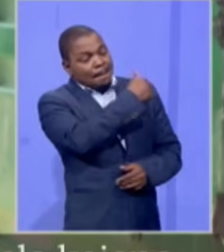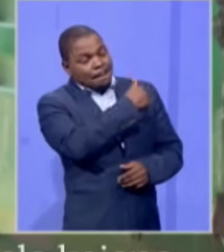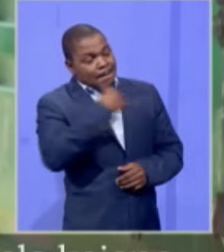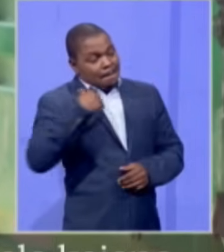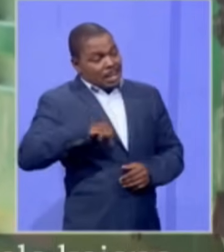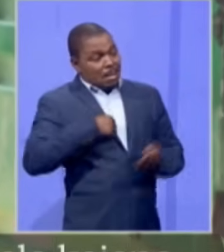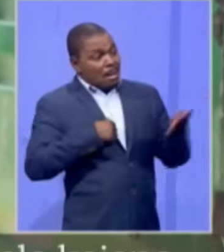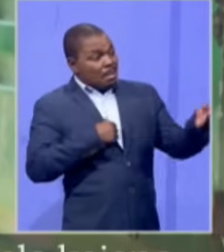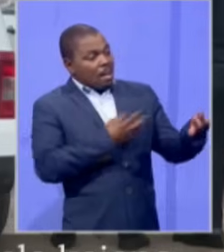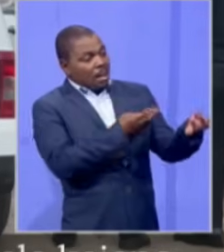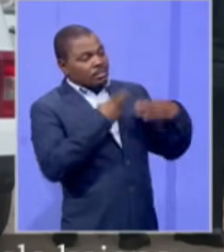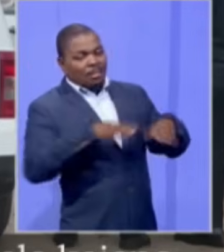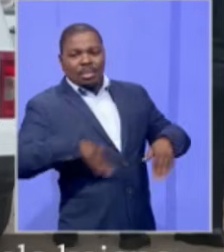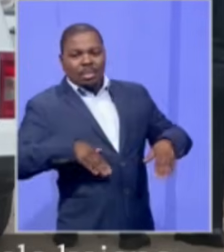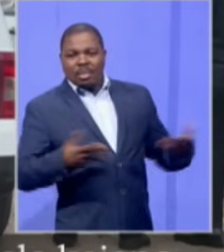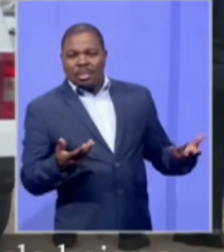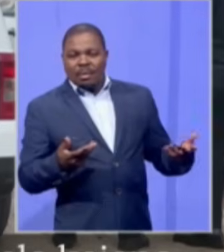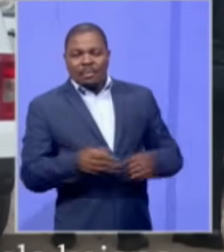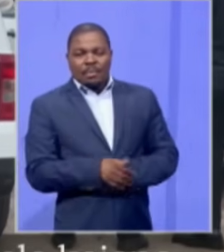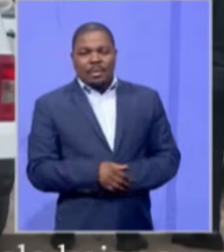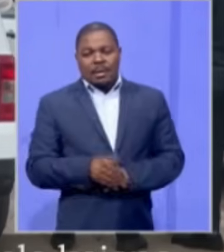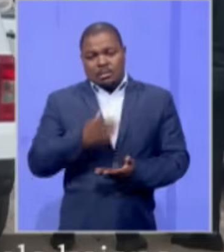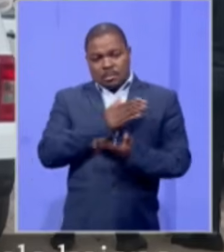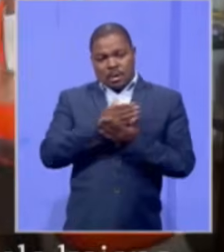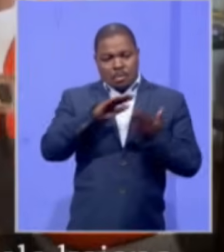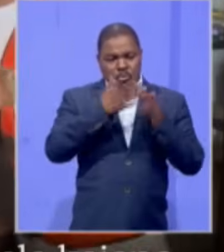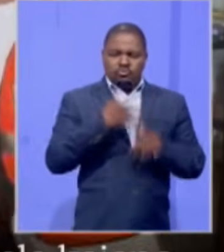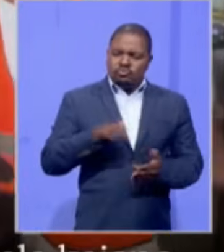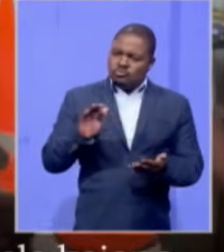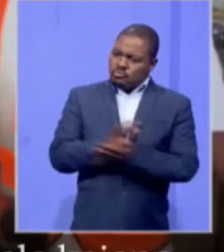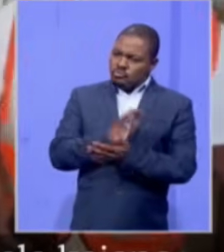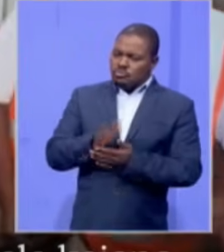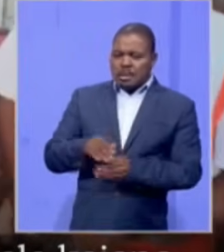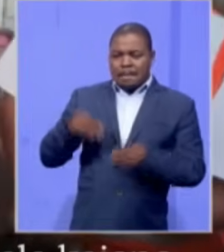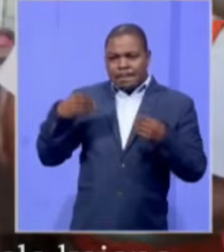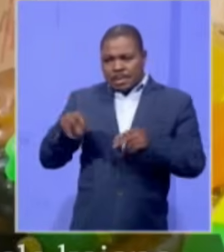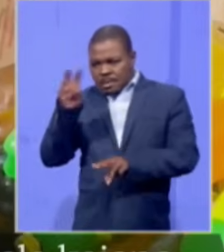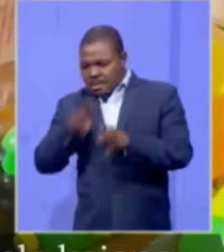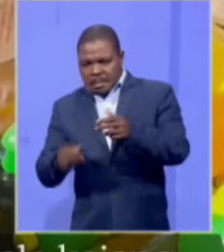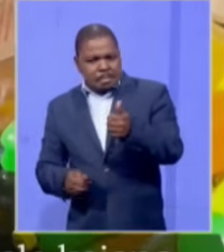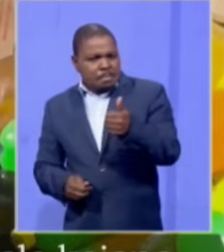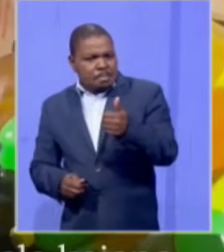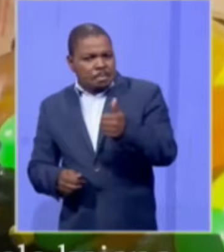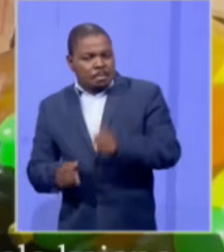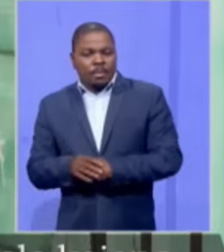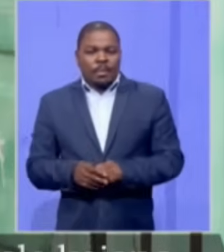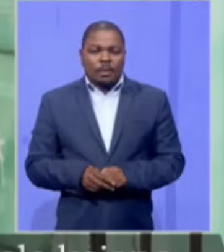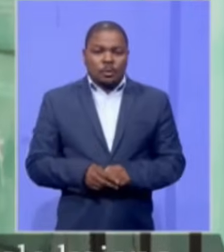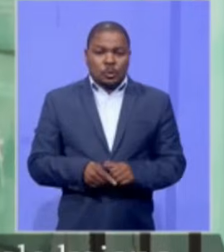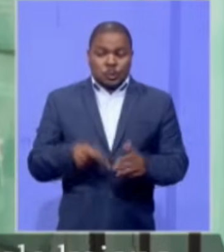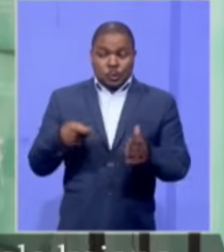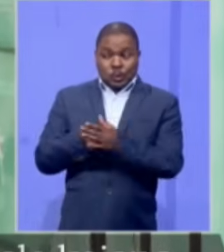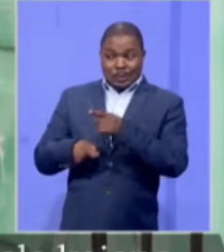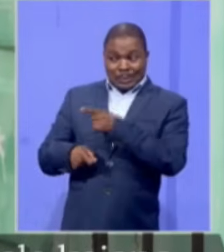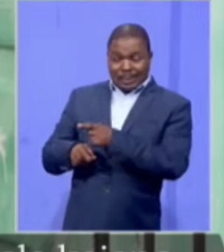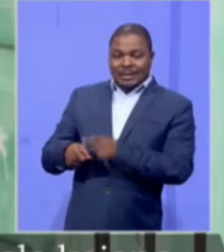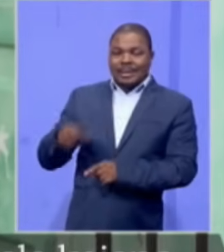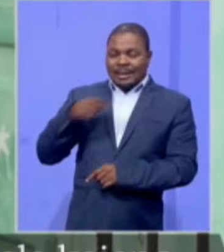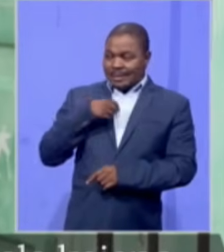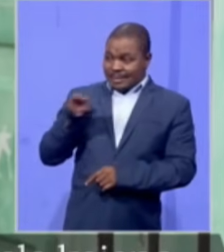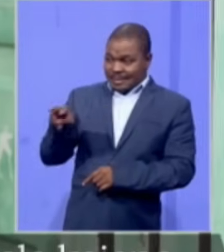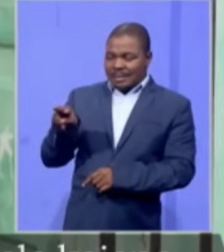We don't get answer. Baagi bangwe ba itumelela letsholo leno la go lekola mabentlele. Ke shopo e kile ke bona ke